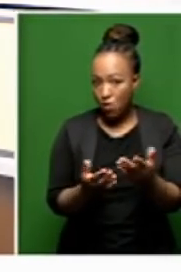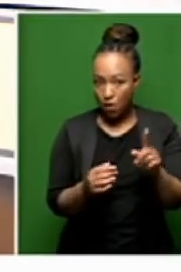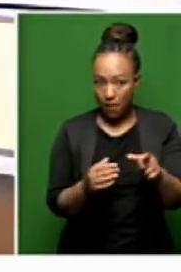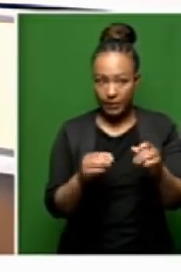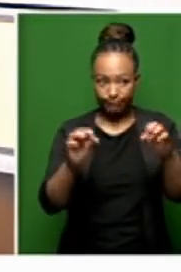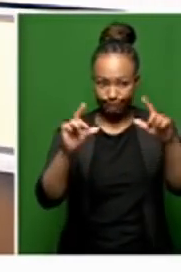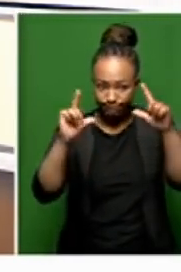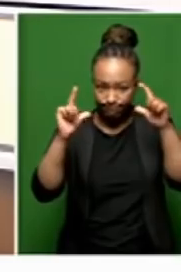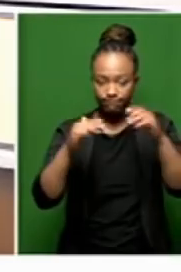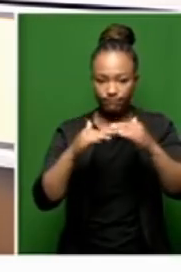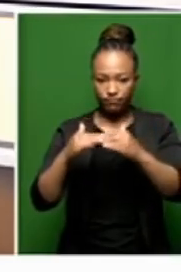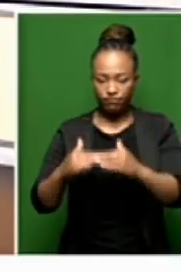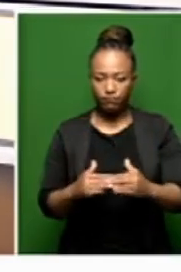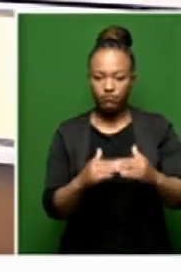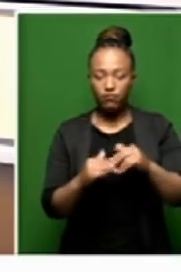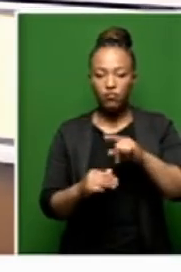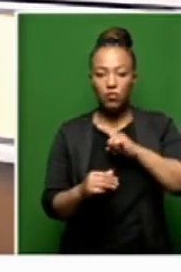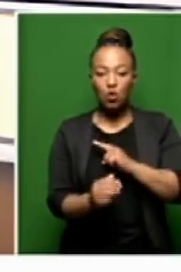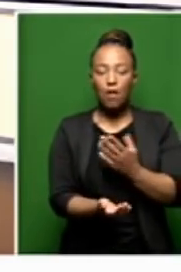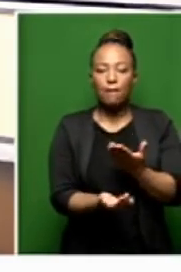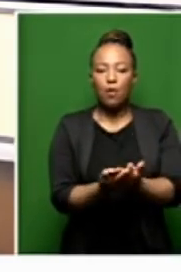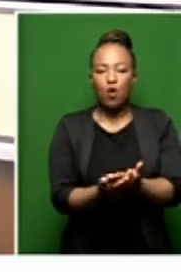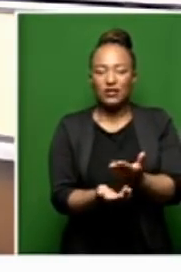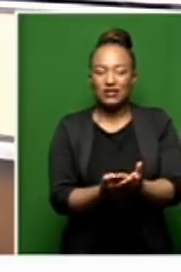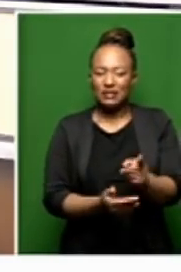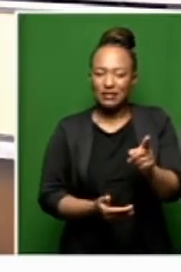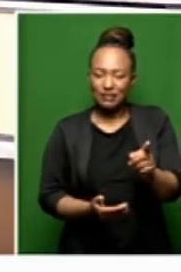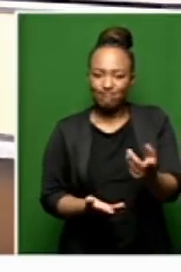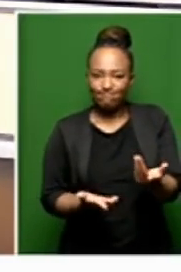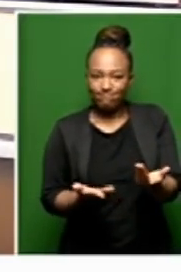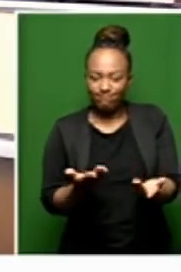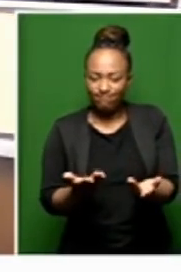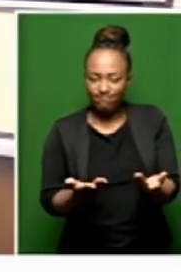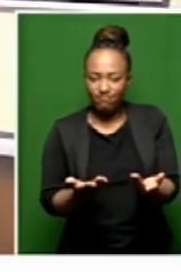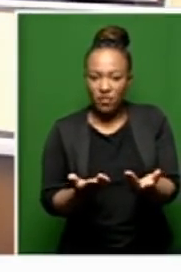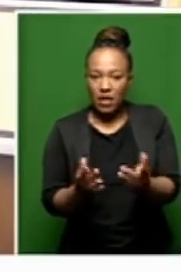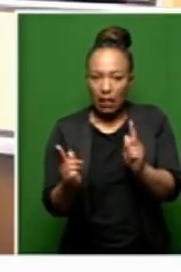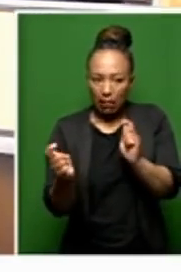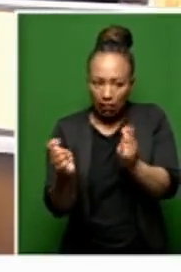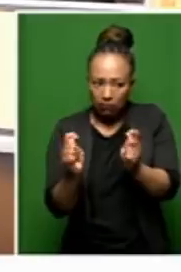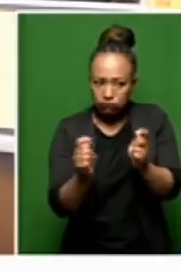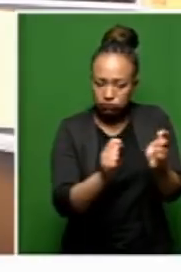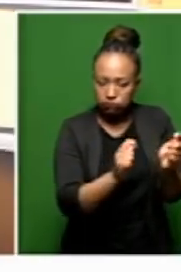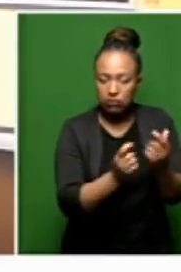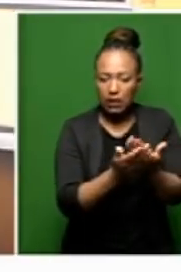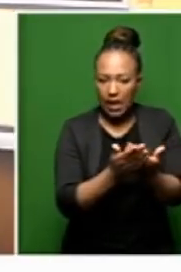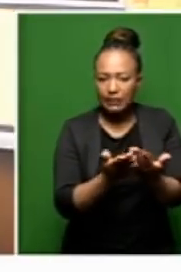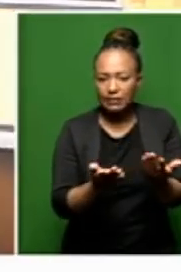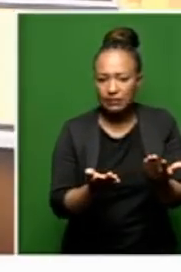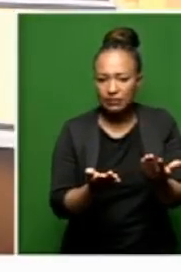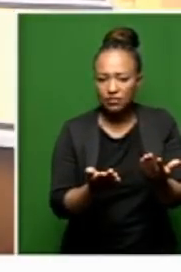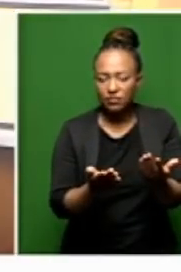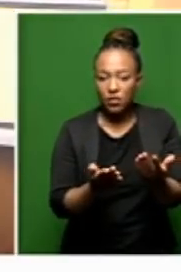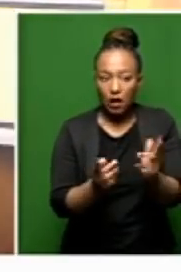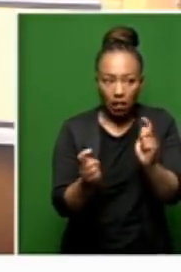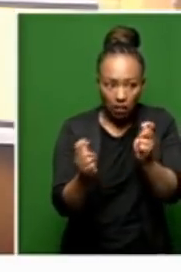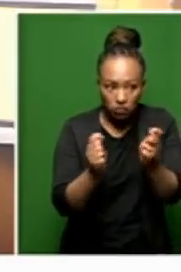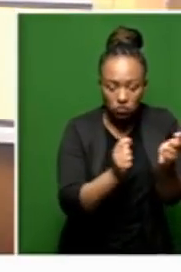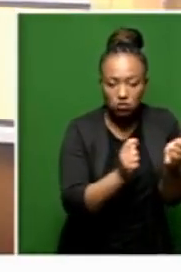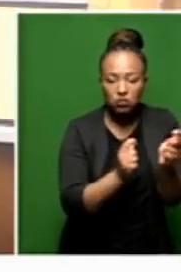guarded? Because is there still a possibility that this could still mutate again into something that could